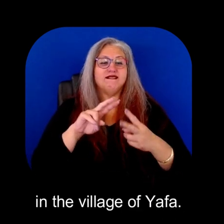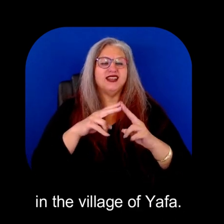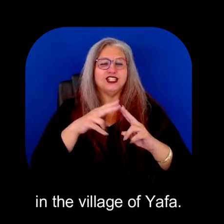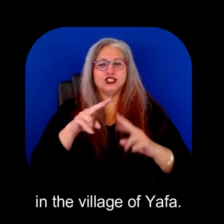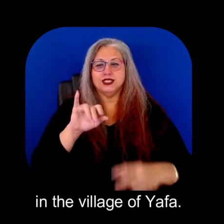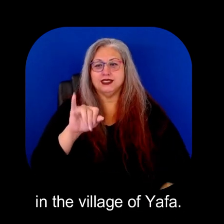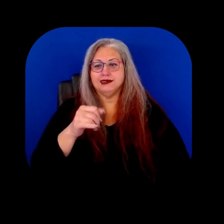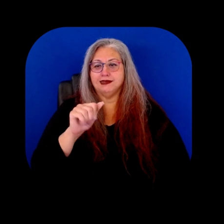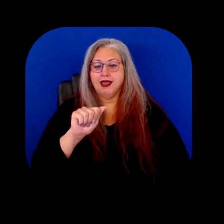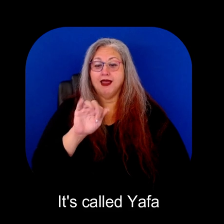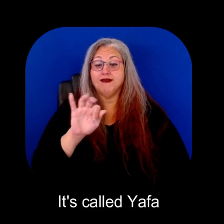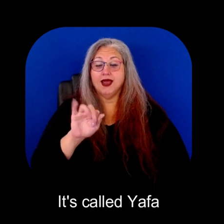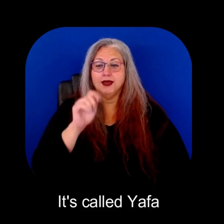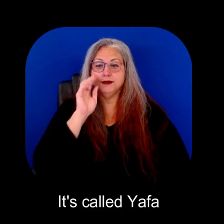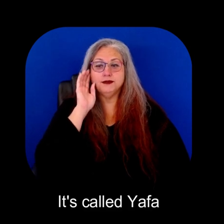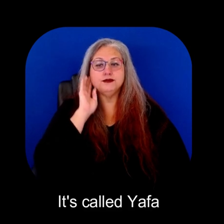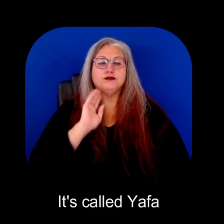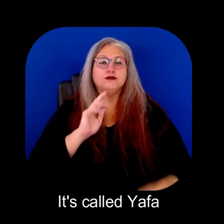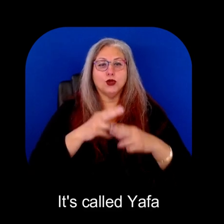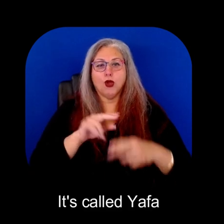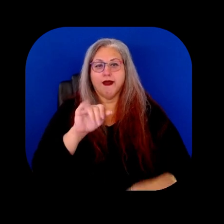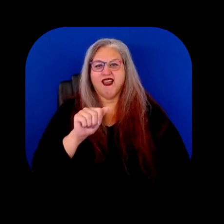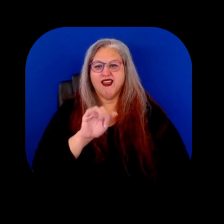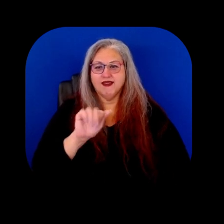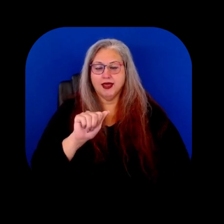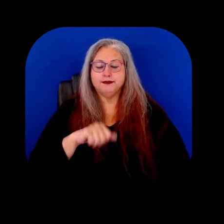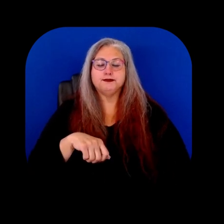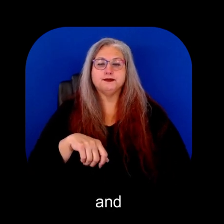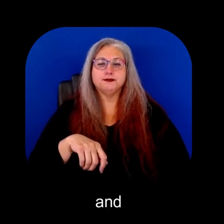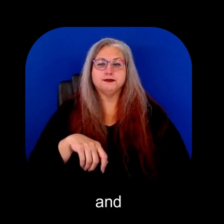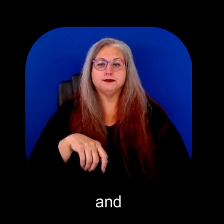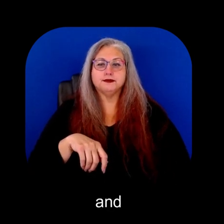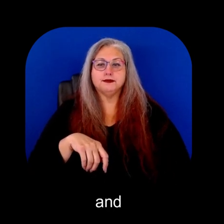of Yafa. It's called Yafa.